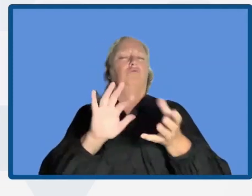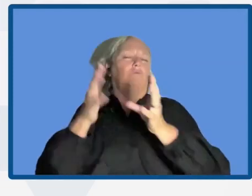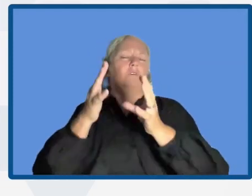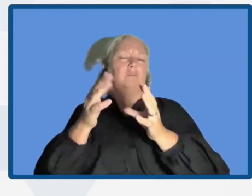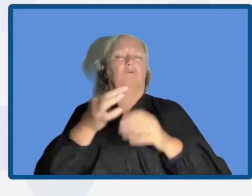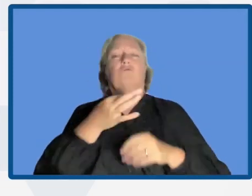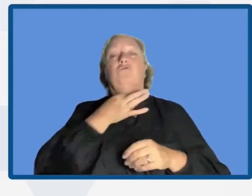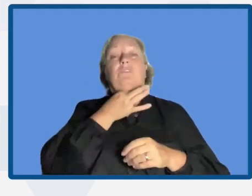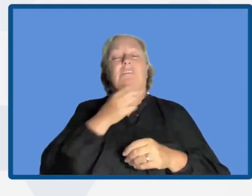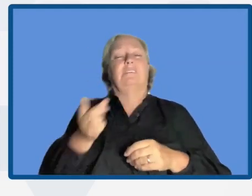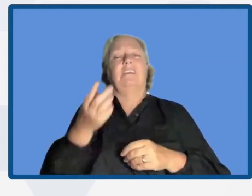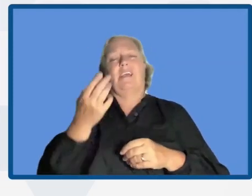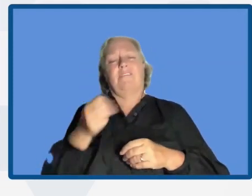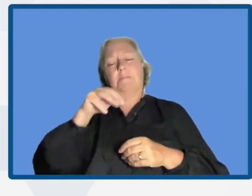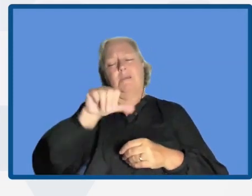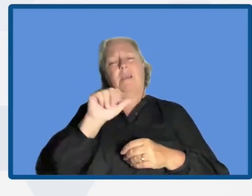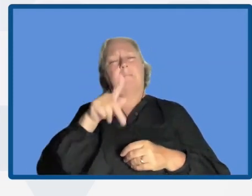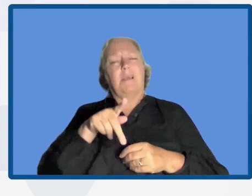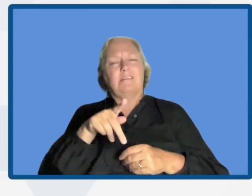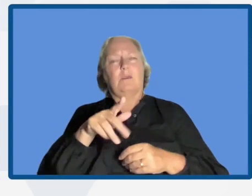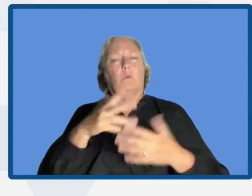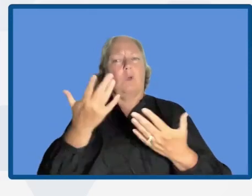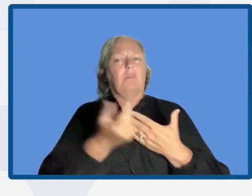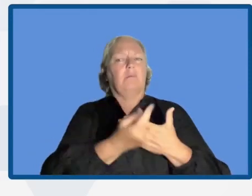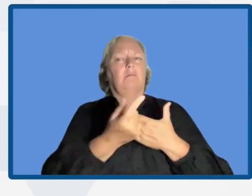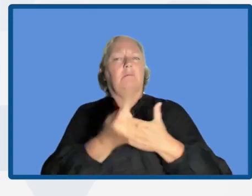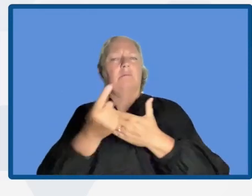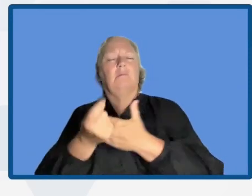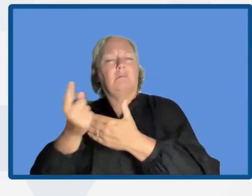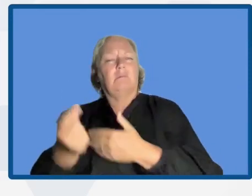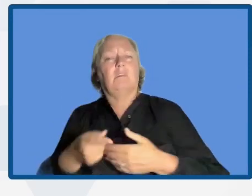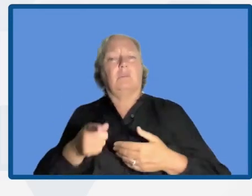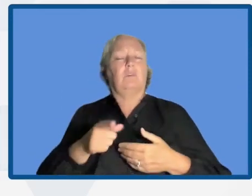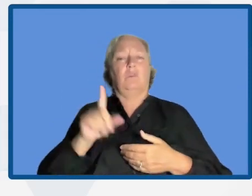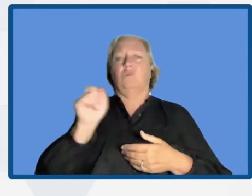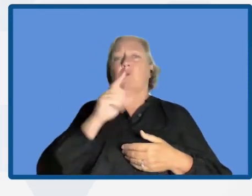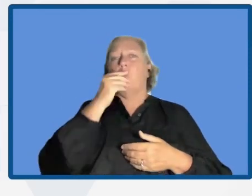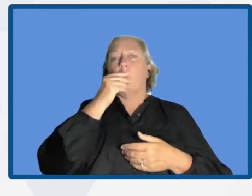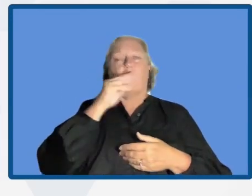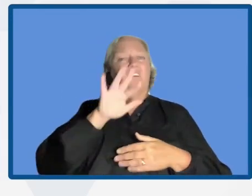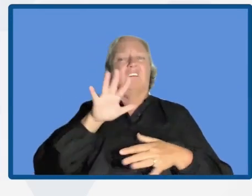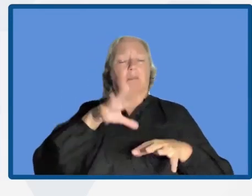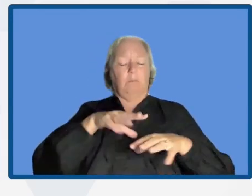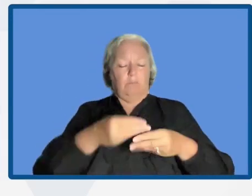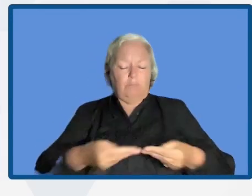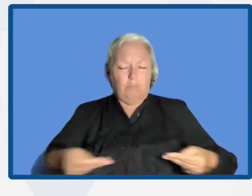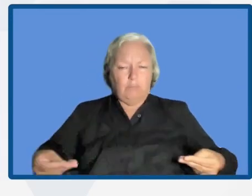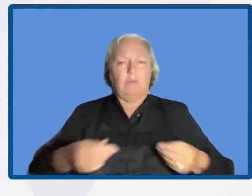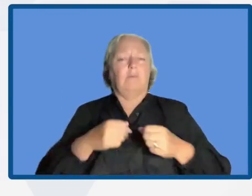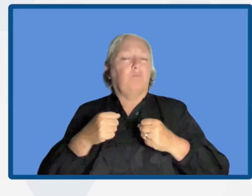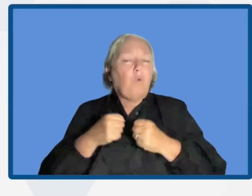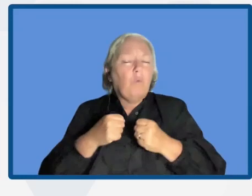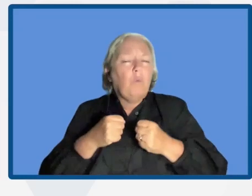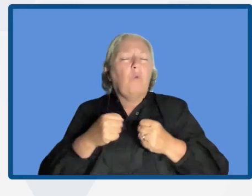map of the most recurrent events: drought, freezing, and other types of